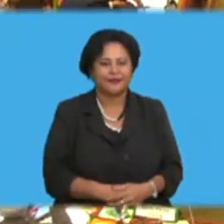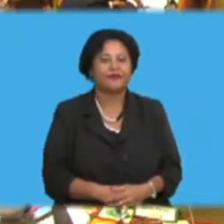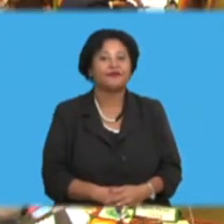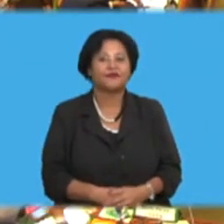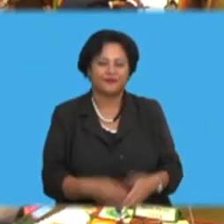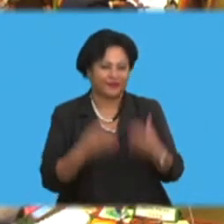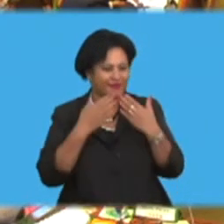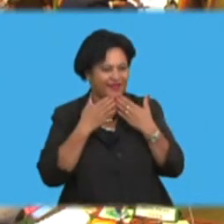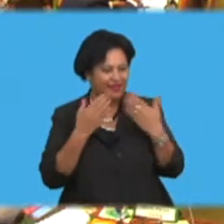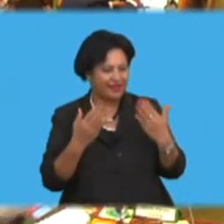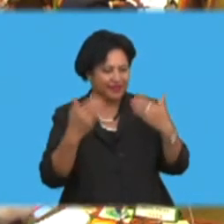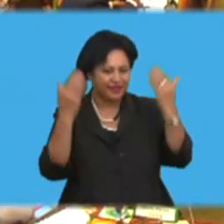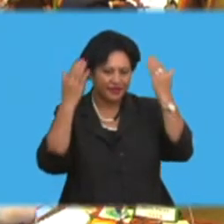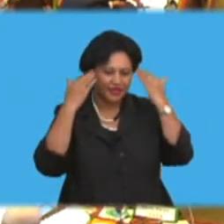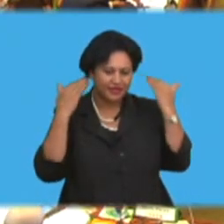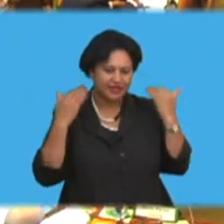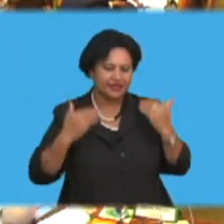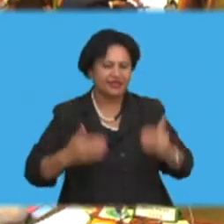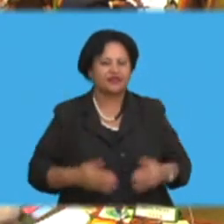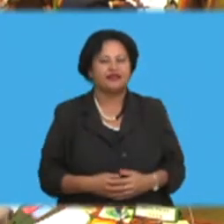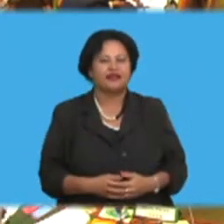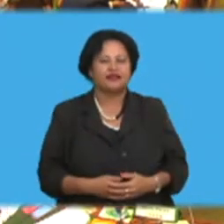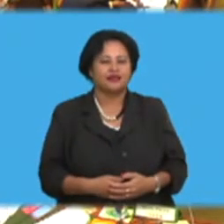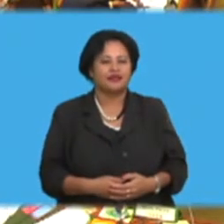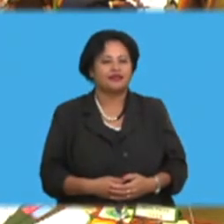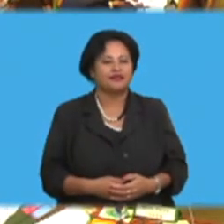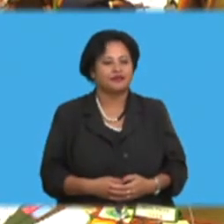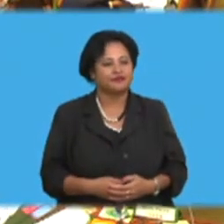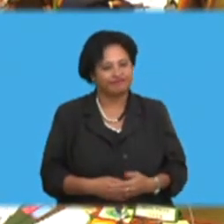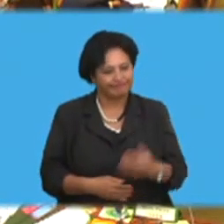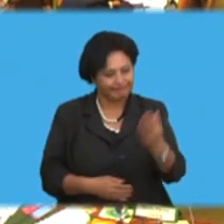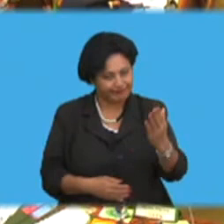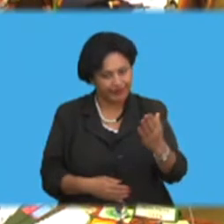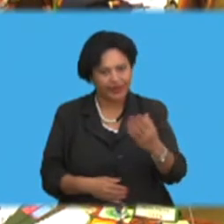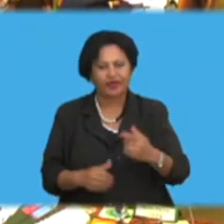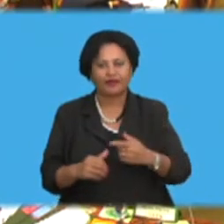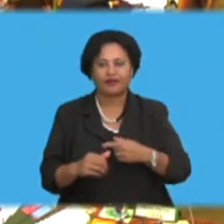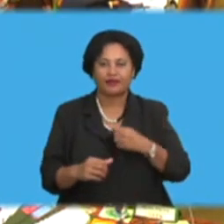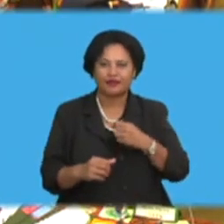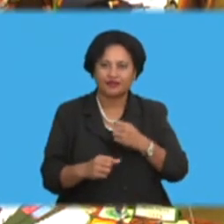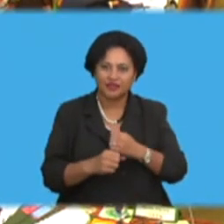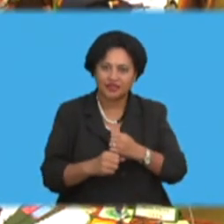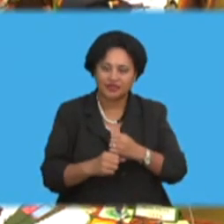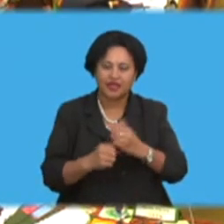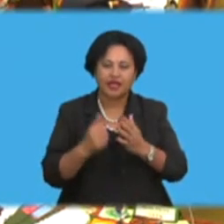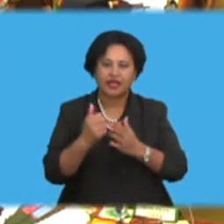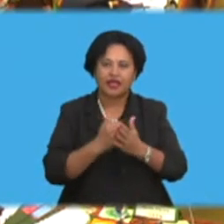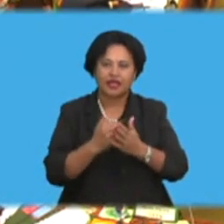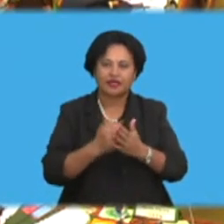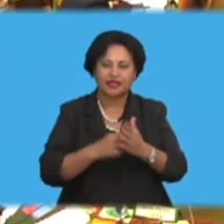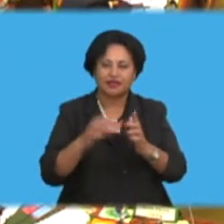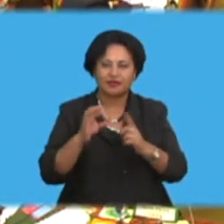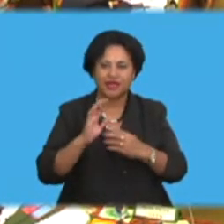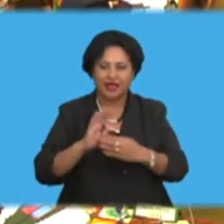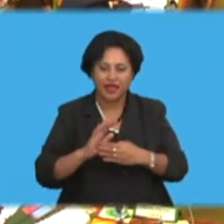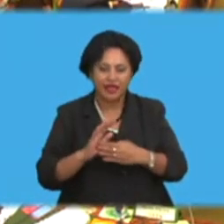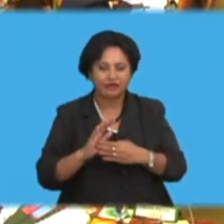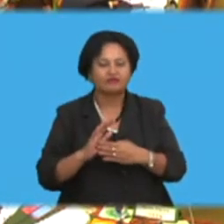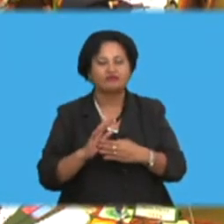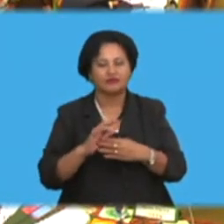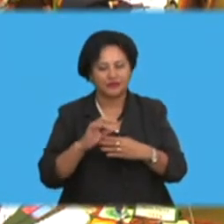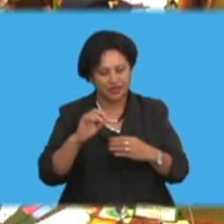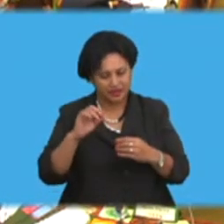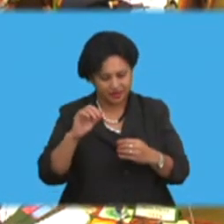Thank you, Madam Speaker. The Acting Minister, Prime Minister, the Leader of Opposition, Honourable Members of the House.